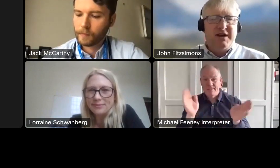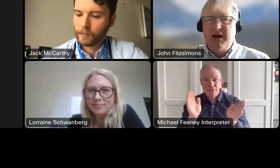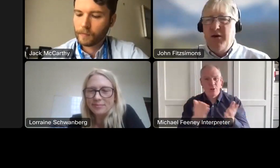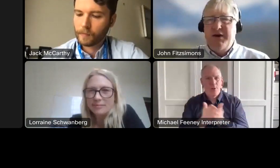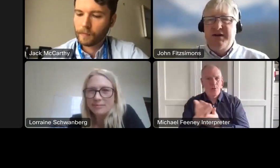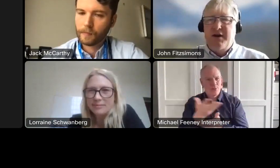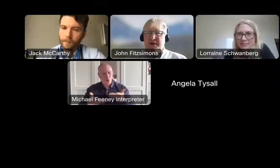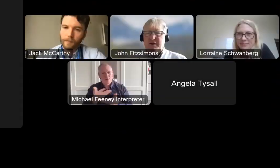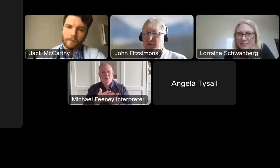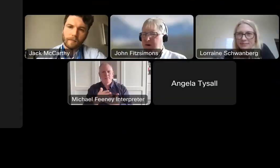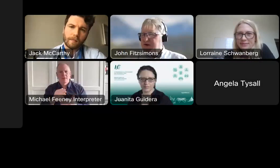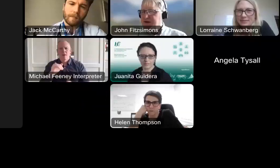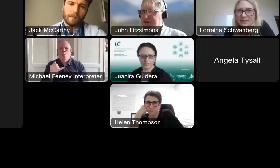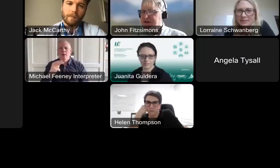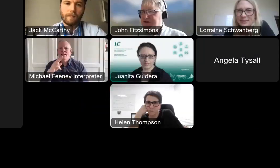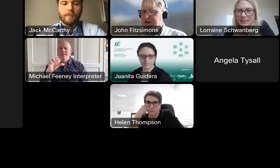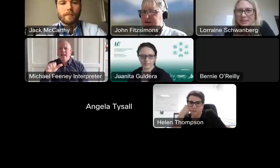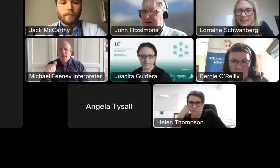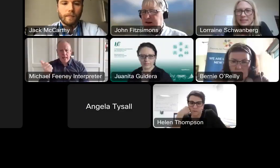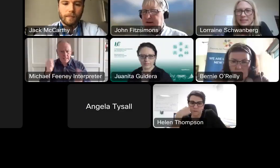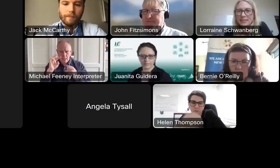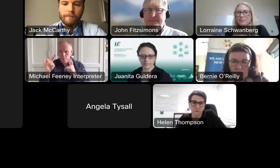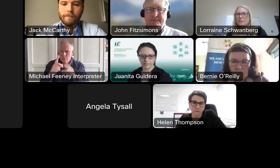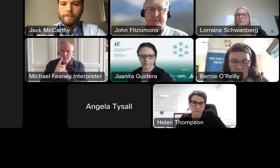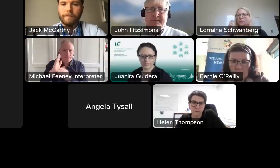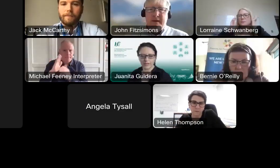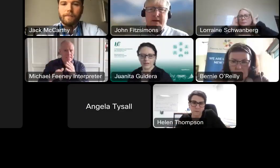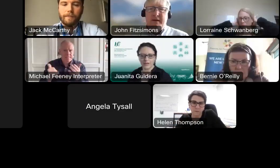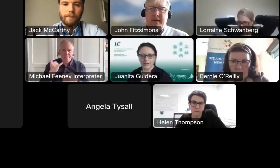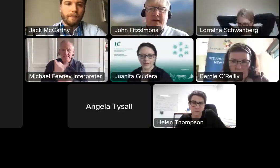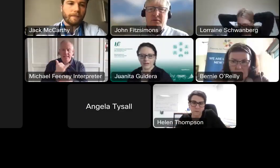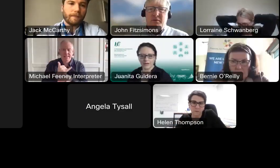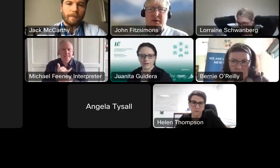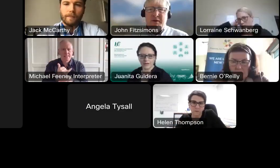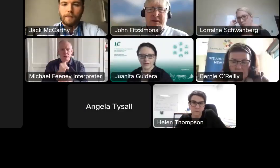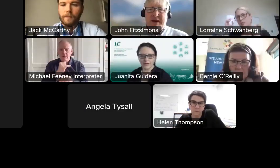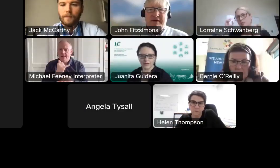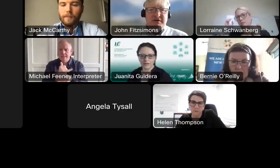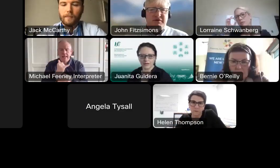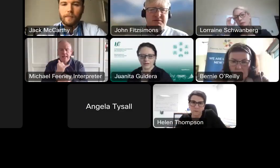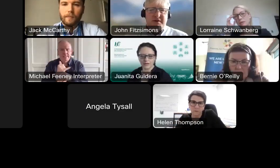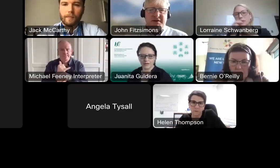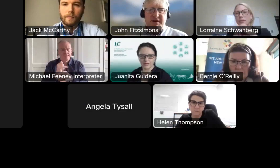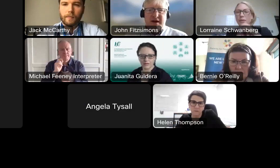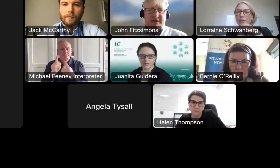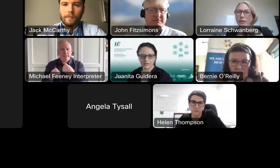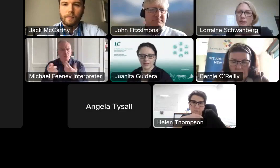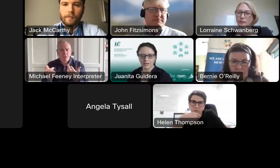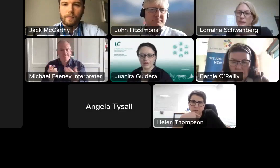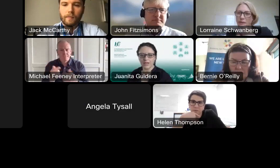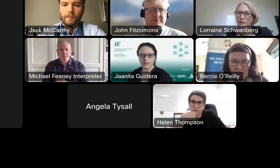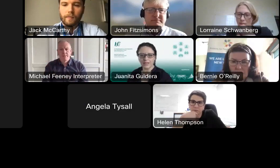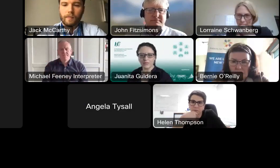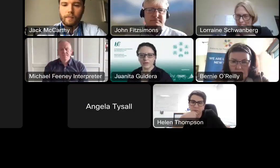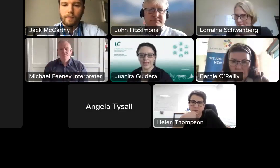chat. Juanita, are there any questions there that we maybe haven't responded to yet? Yeah,